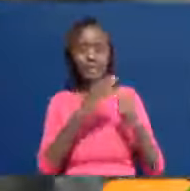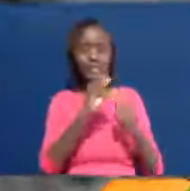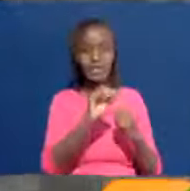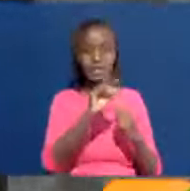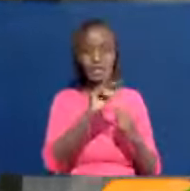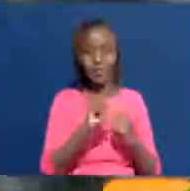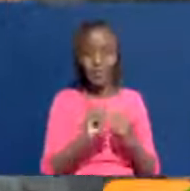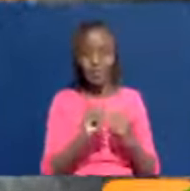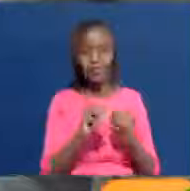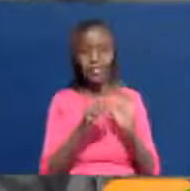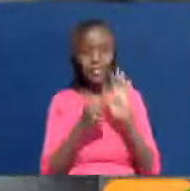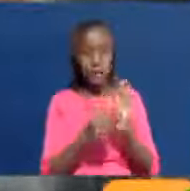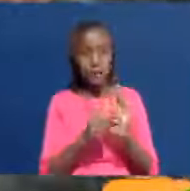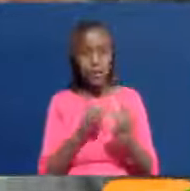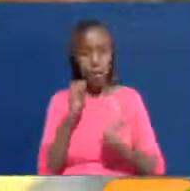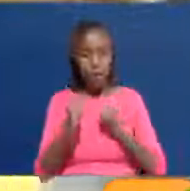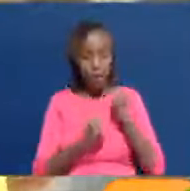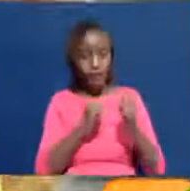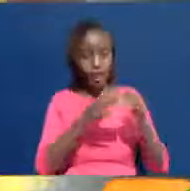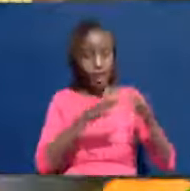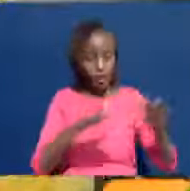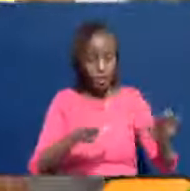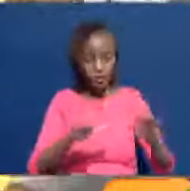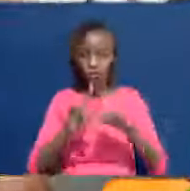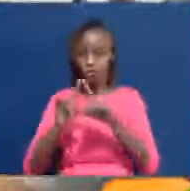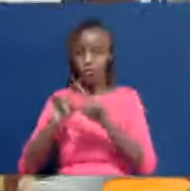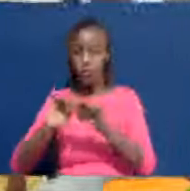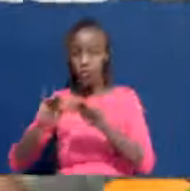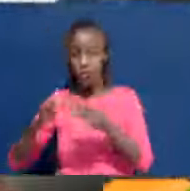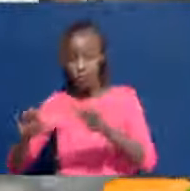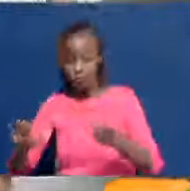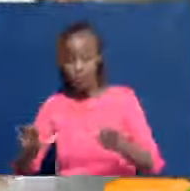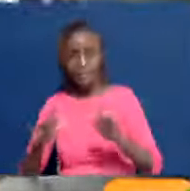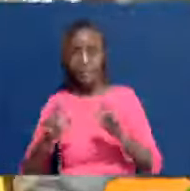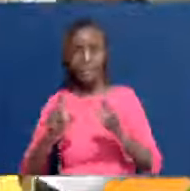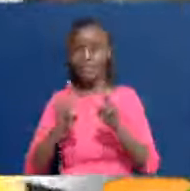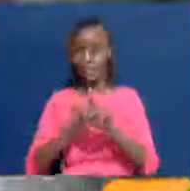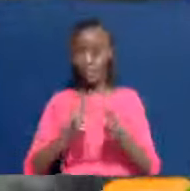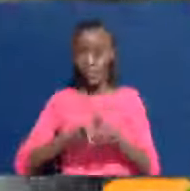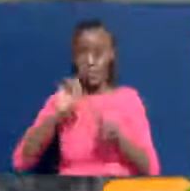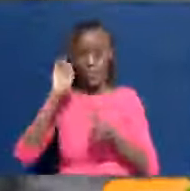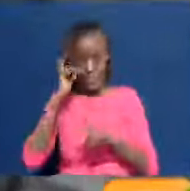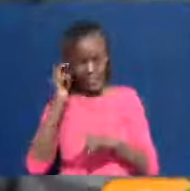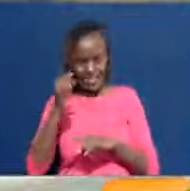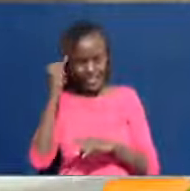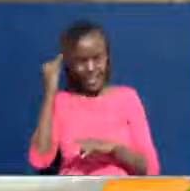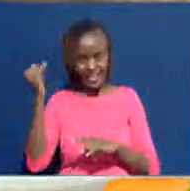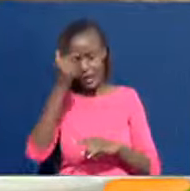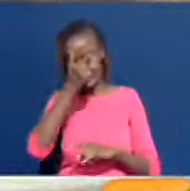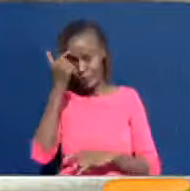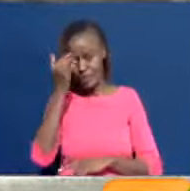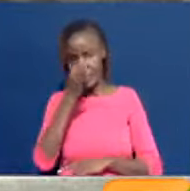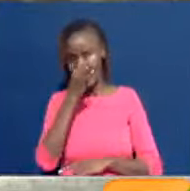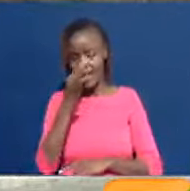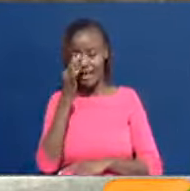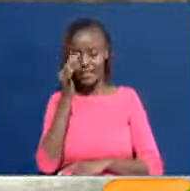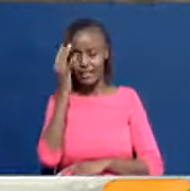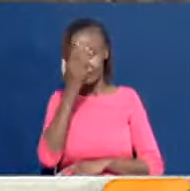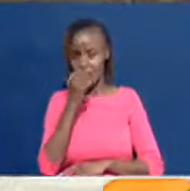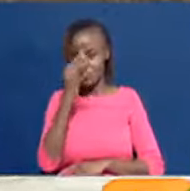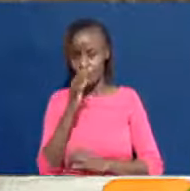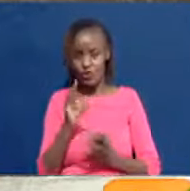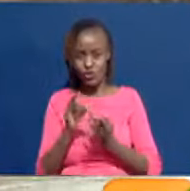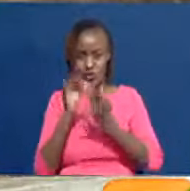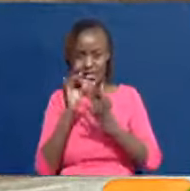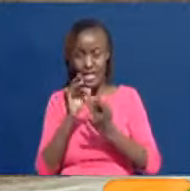They run from one ocean to another. So they thought of bringing this idea to Nyeri, because Nyeri is unique, like I've said, it's between two